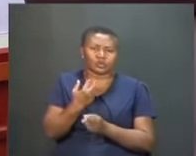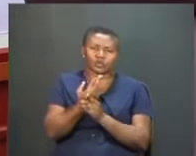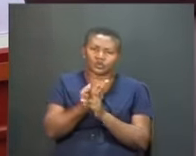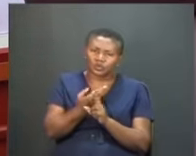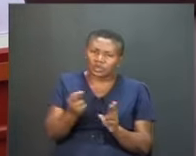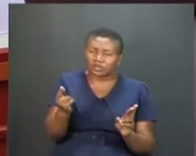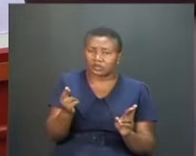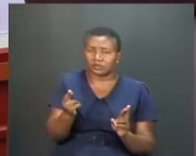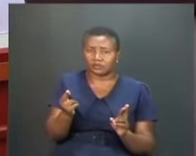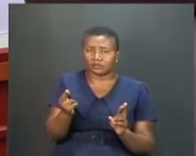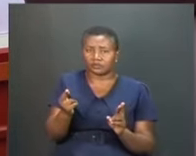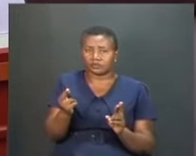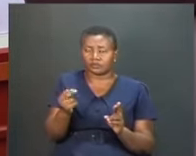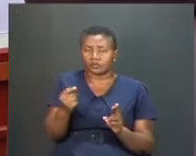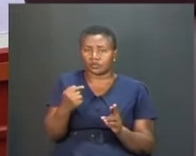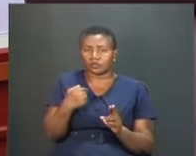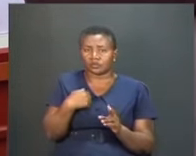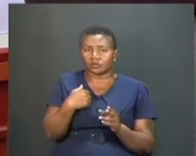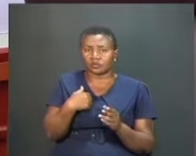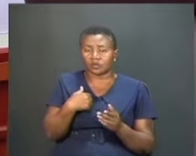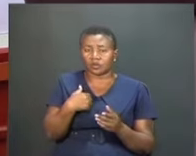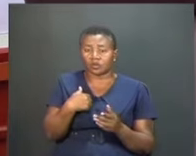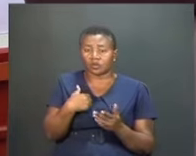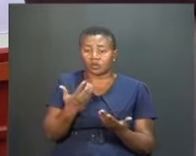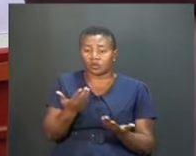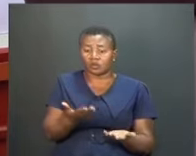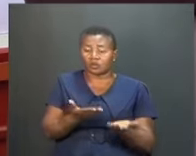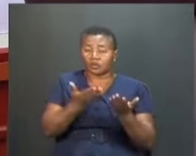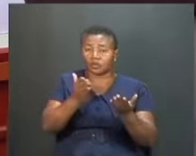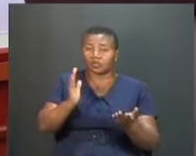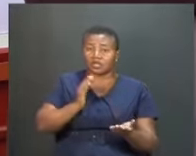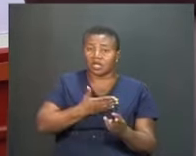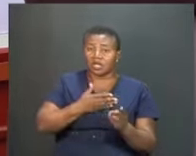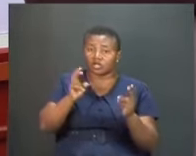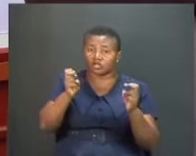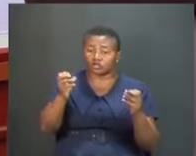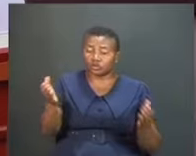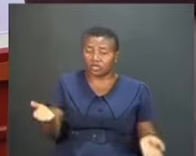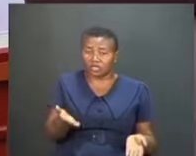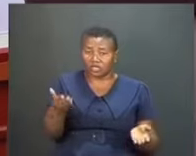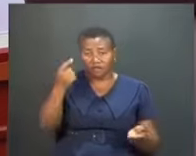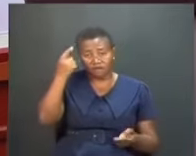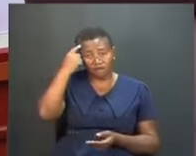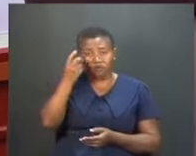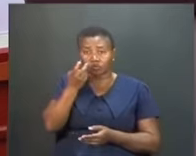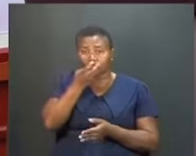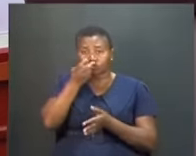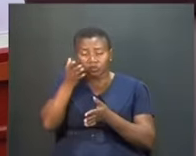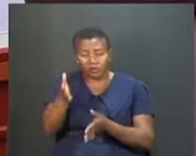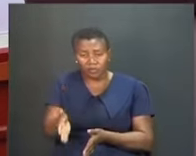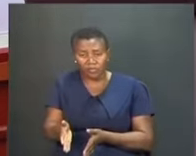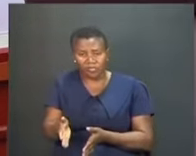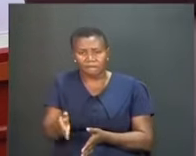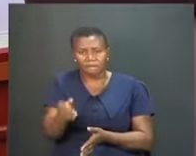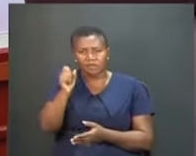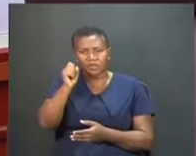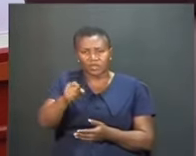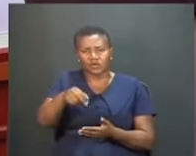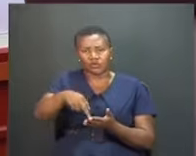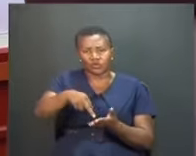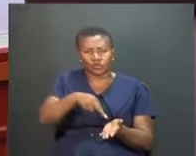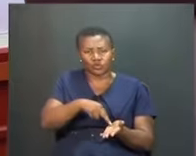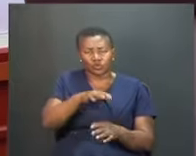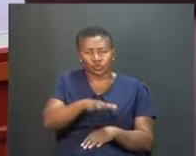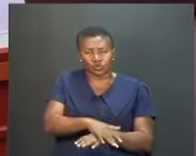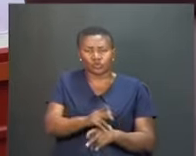case in this court, in this honorable house, for Mr. Speaker to make his determination, so that Thursday there wouldn't